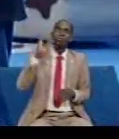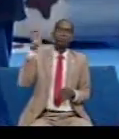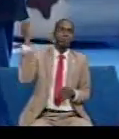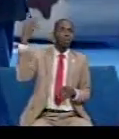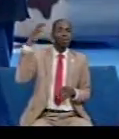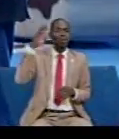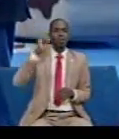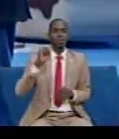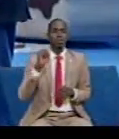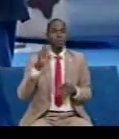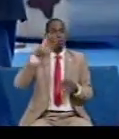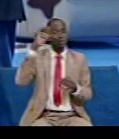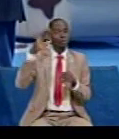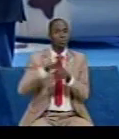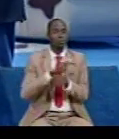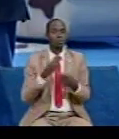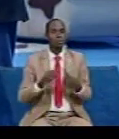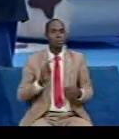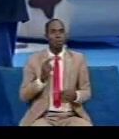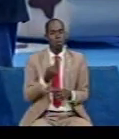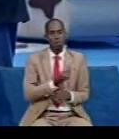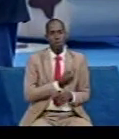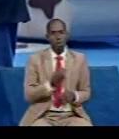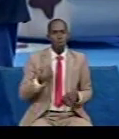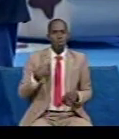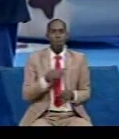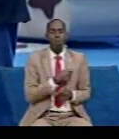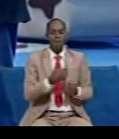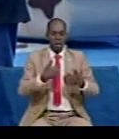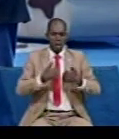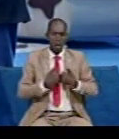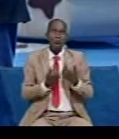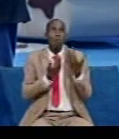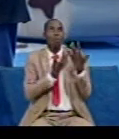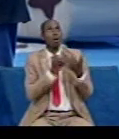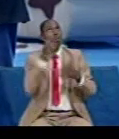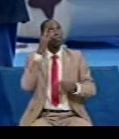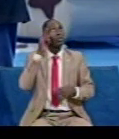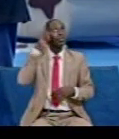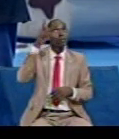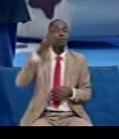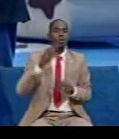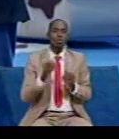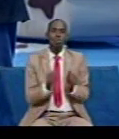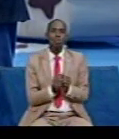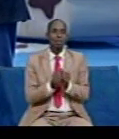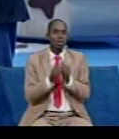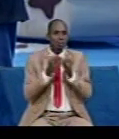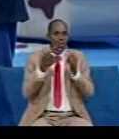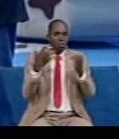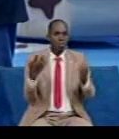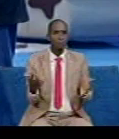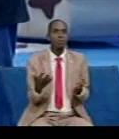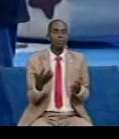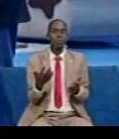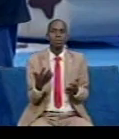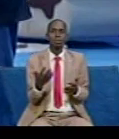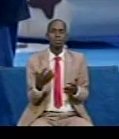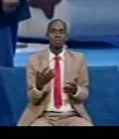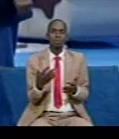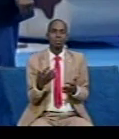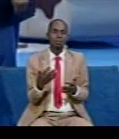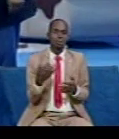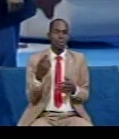us. We have waited for thee. Be thou their arm every